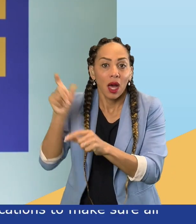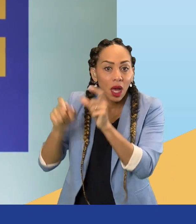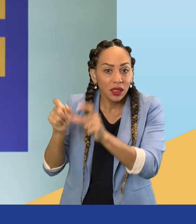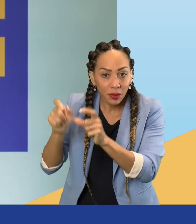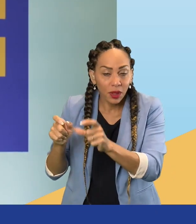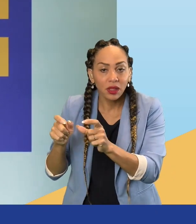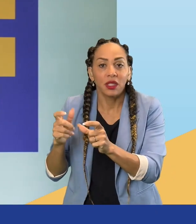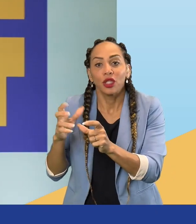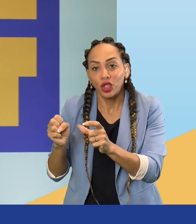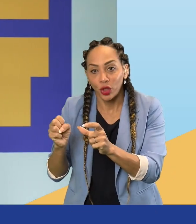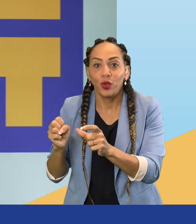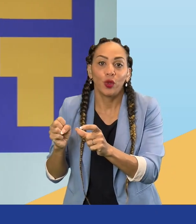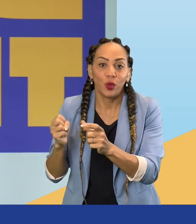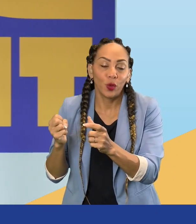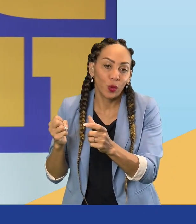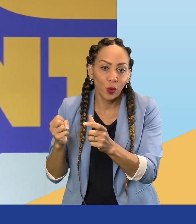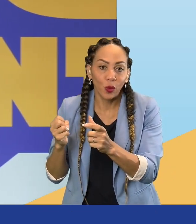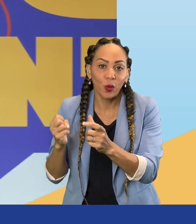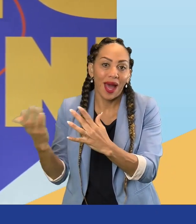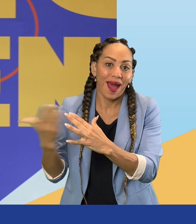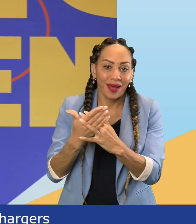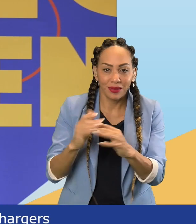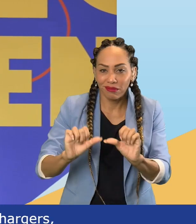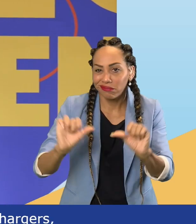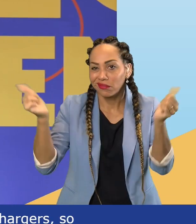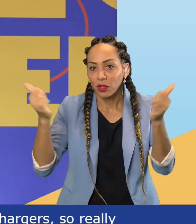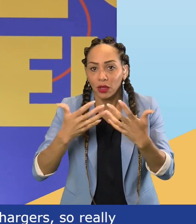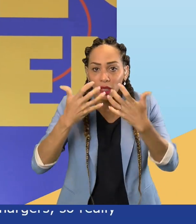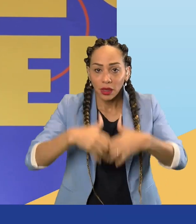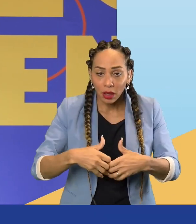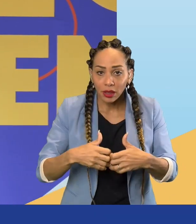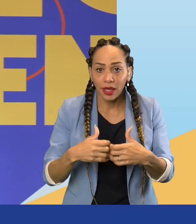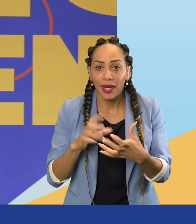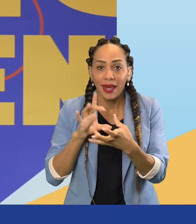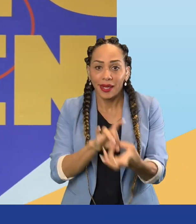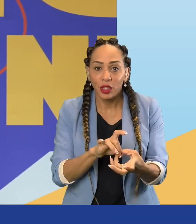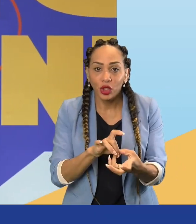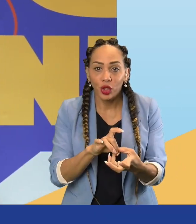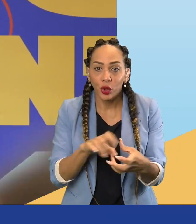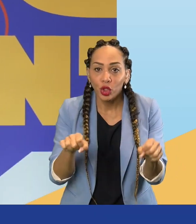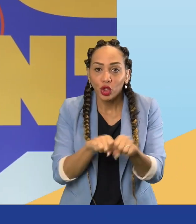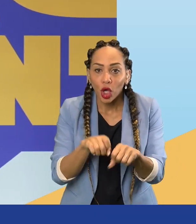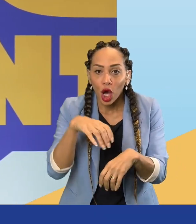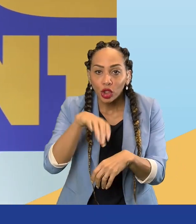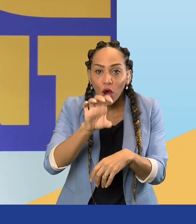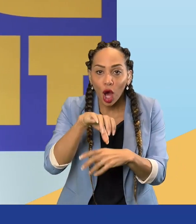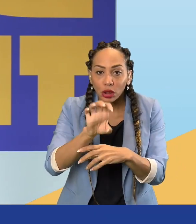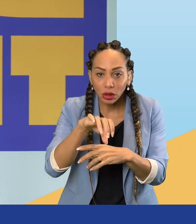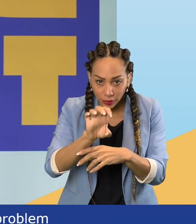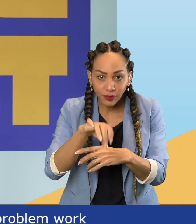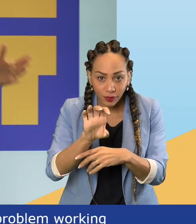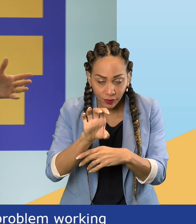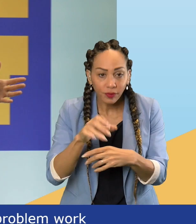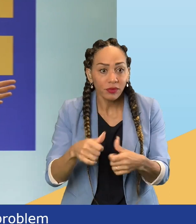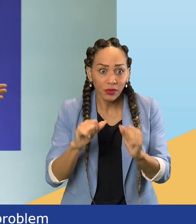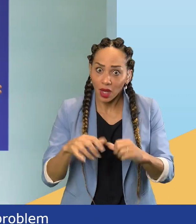really exciting things going on in this space. And I, for one, am thrilled to be working in this area of the business, because I think over the next few years, as we